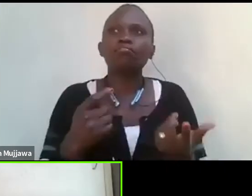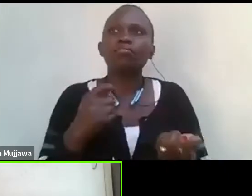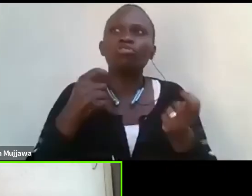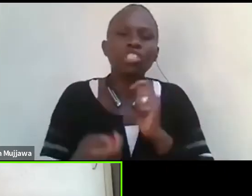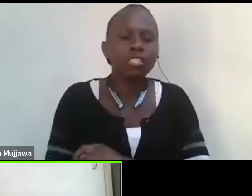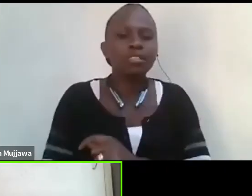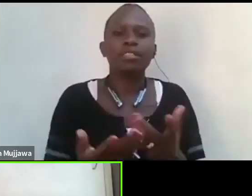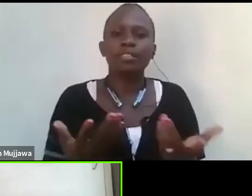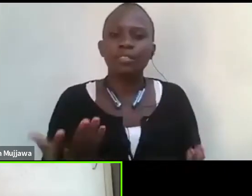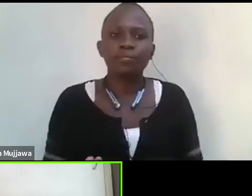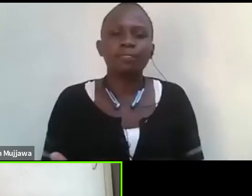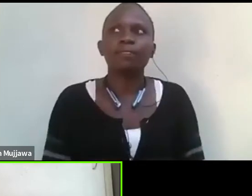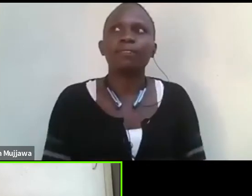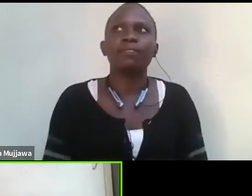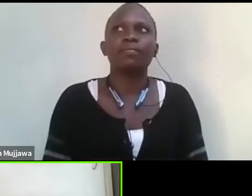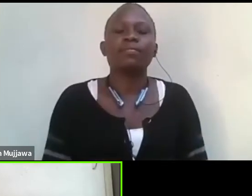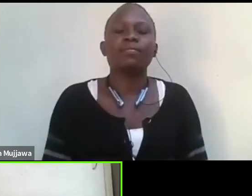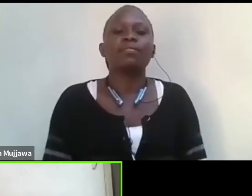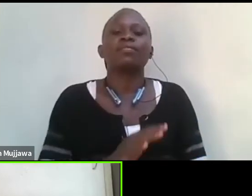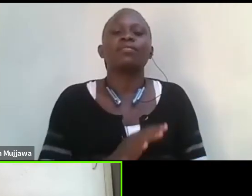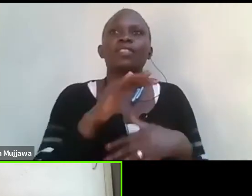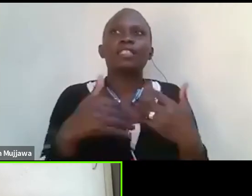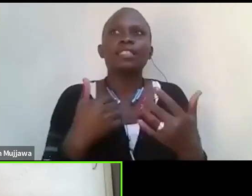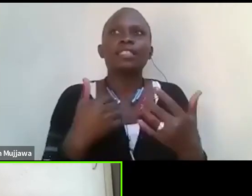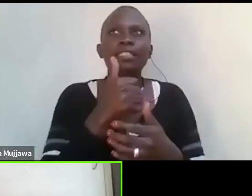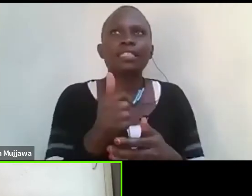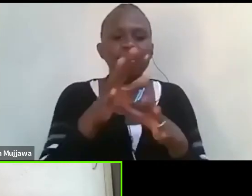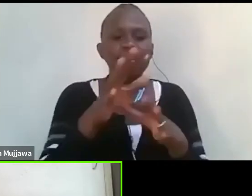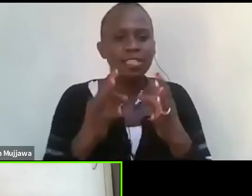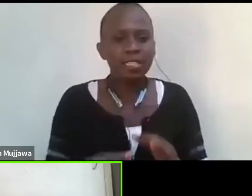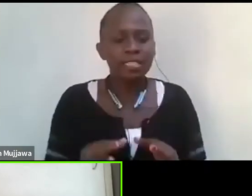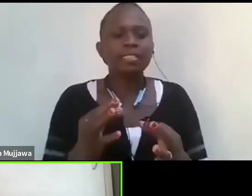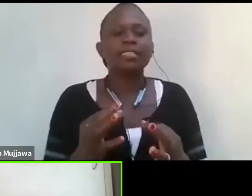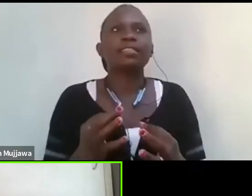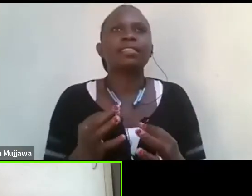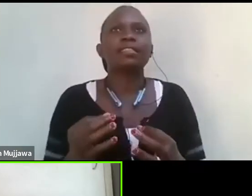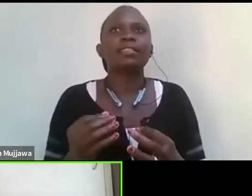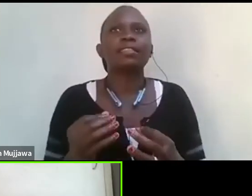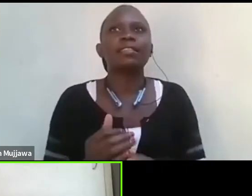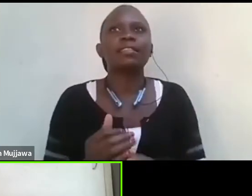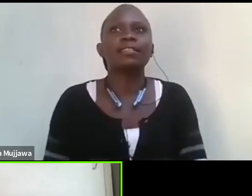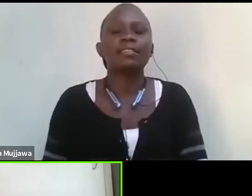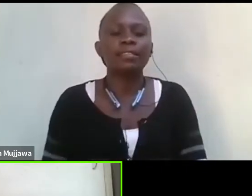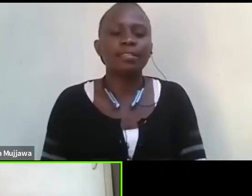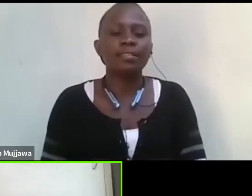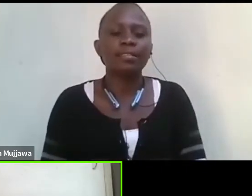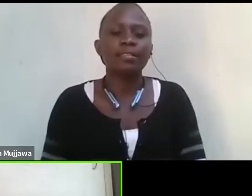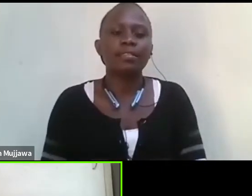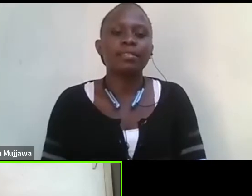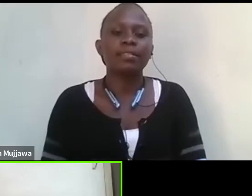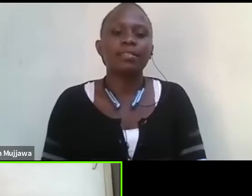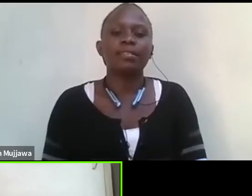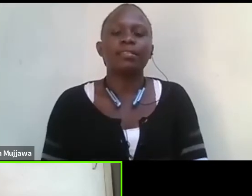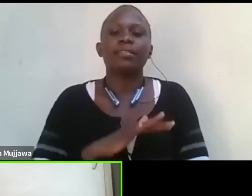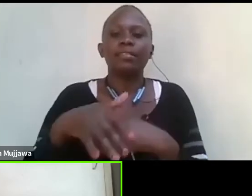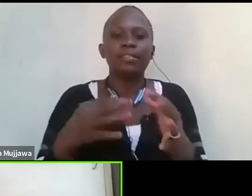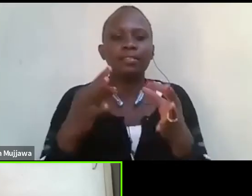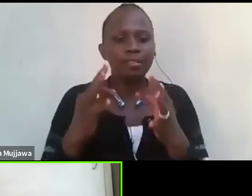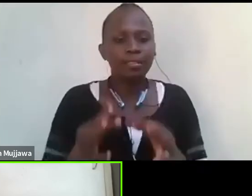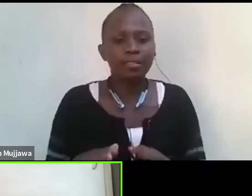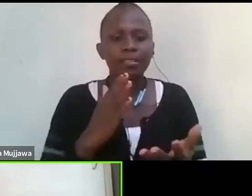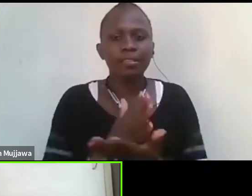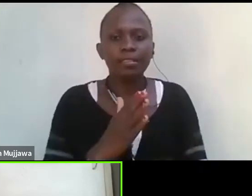of sensitization, a lot of information sharing, a lot of engagements, both online and physical where